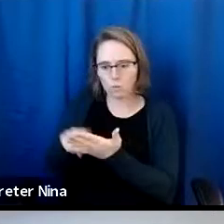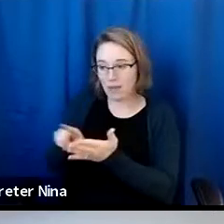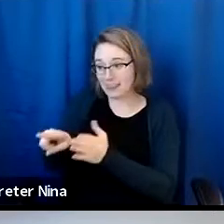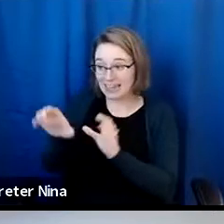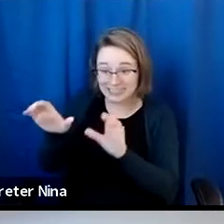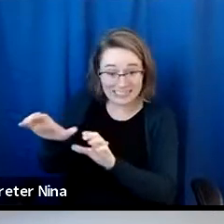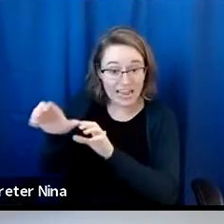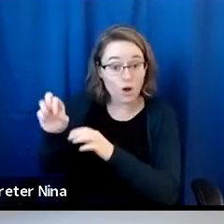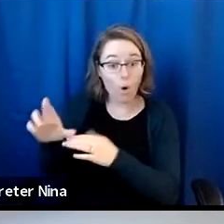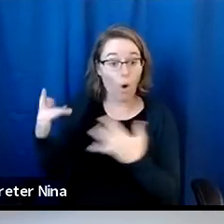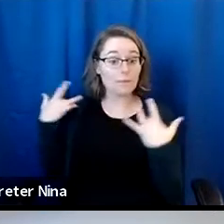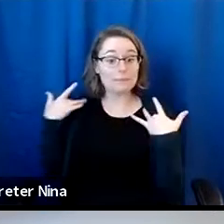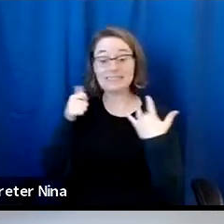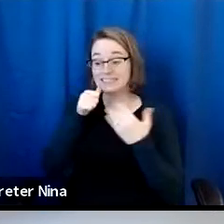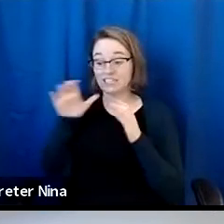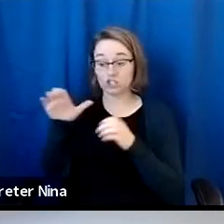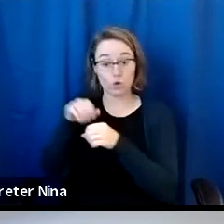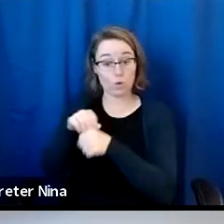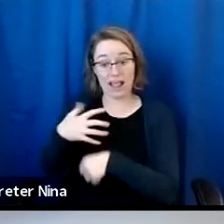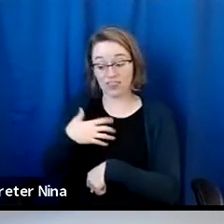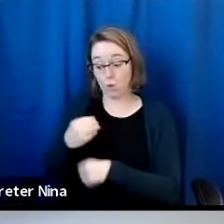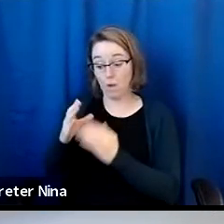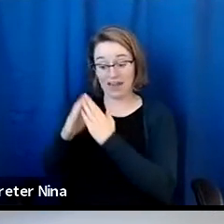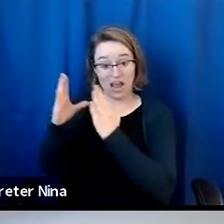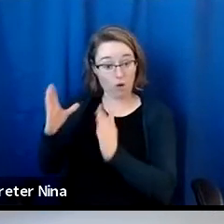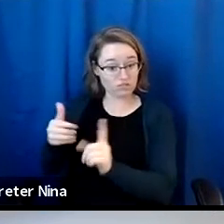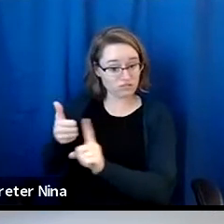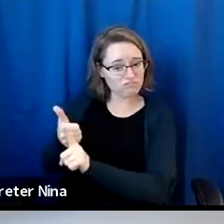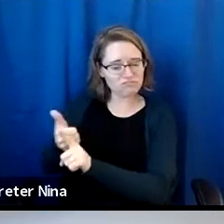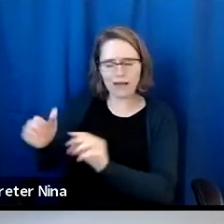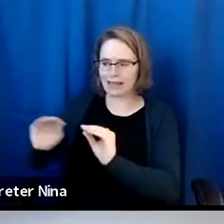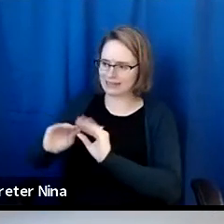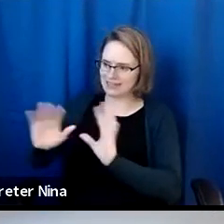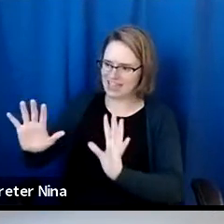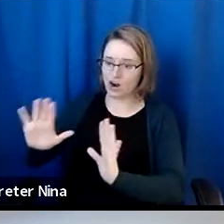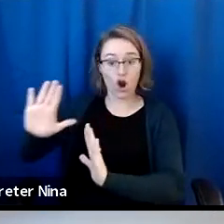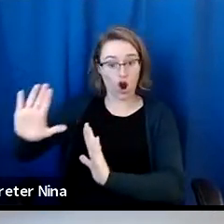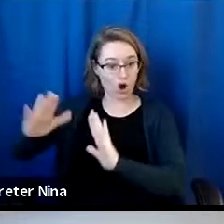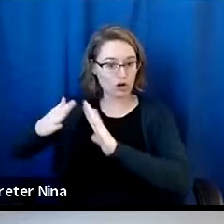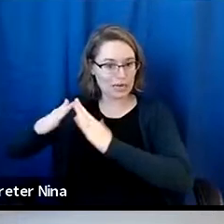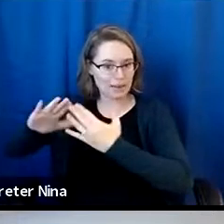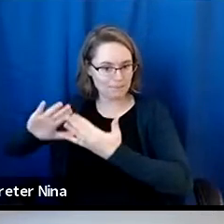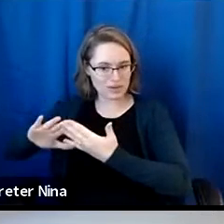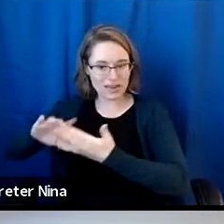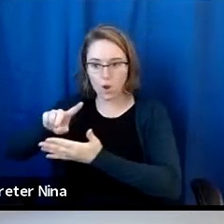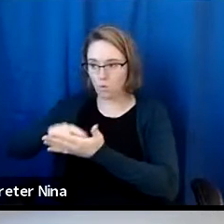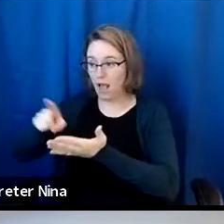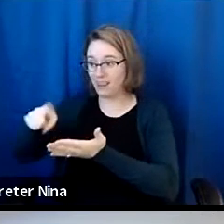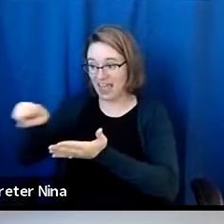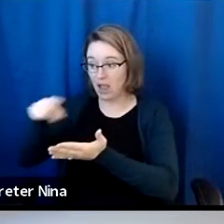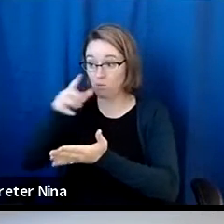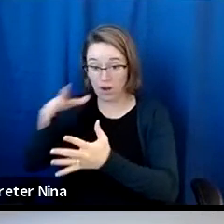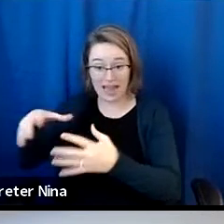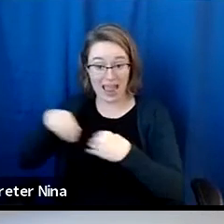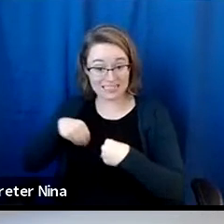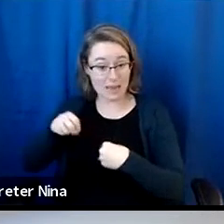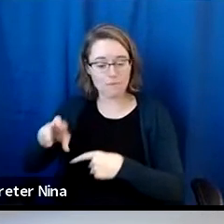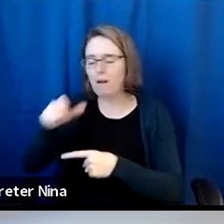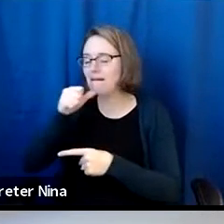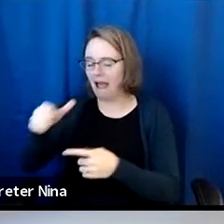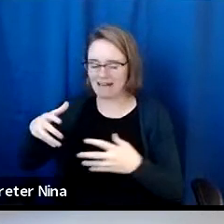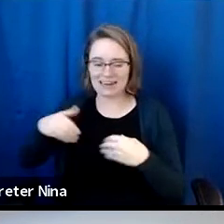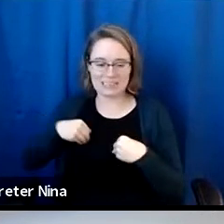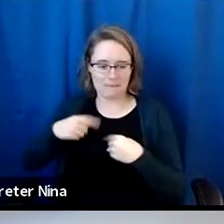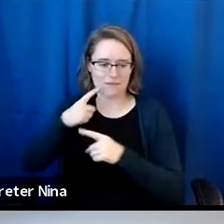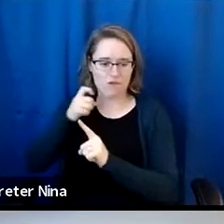didn't do in the White House. And she was very clear about what her community would accept from her or would not accept from her